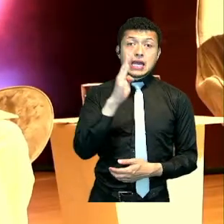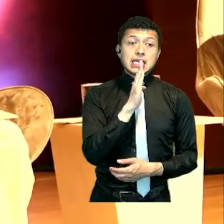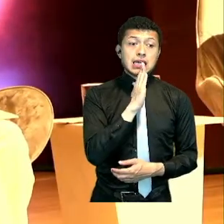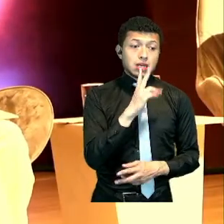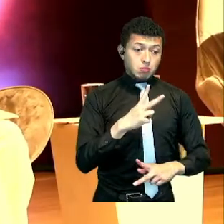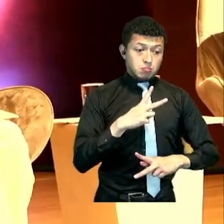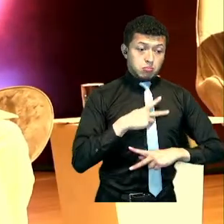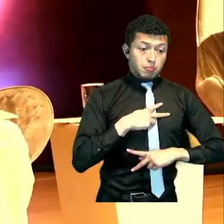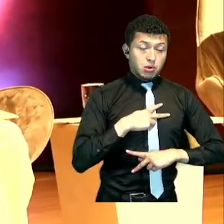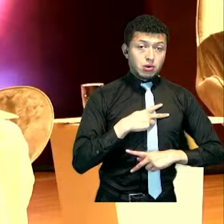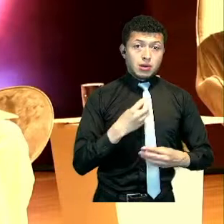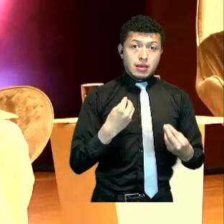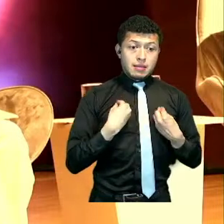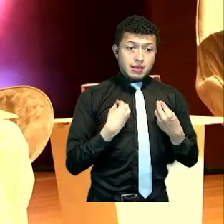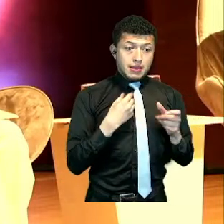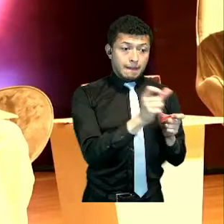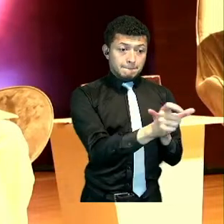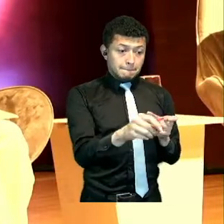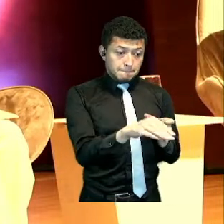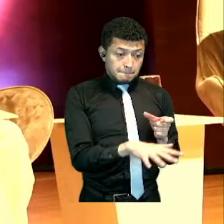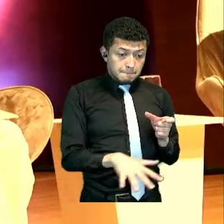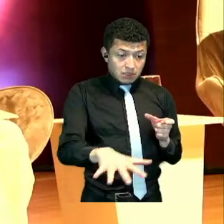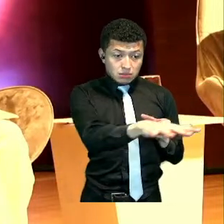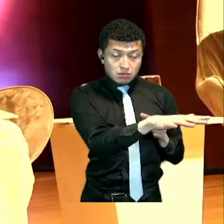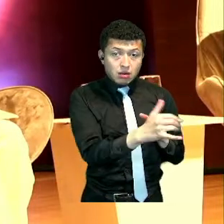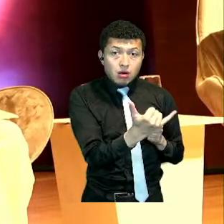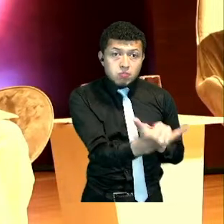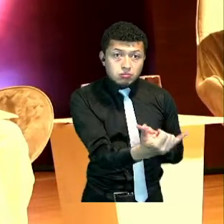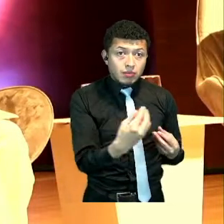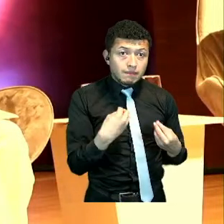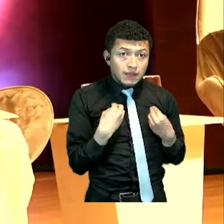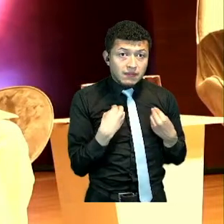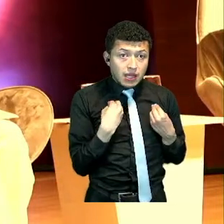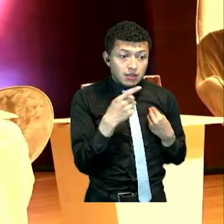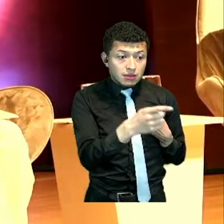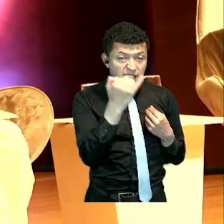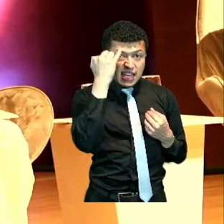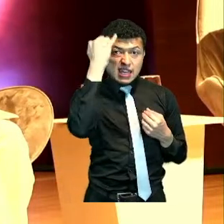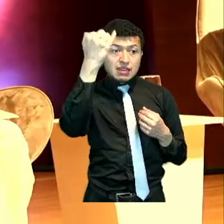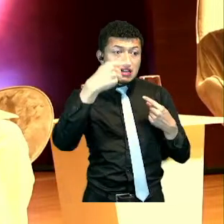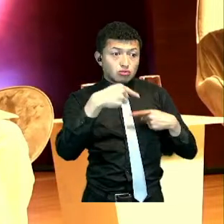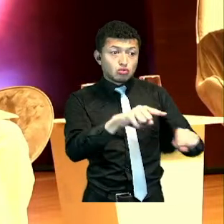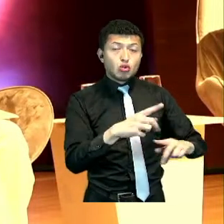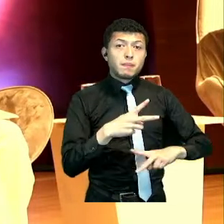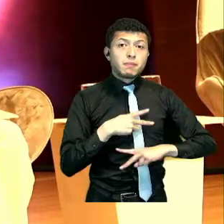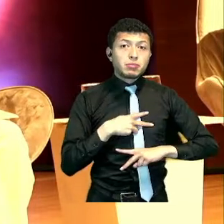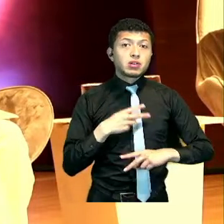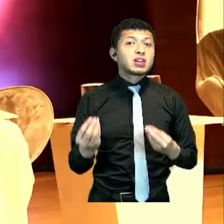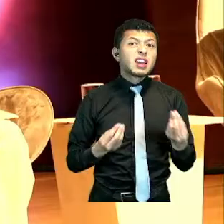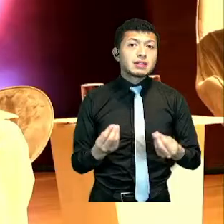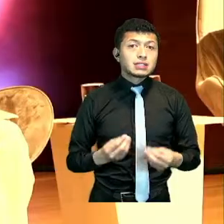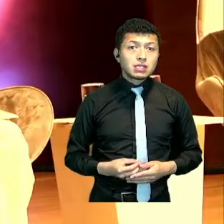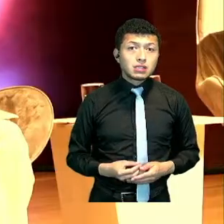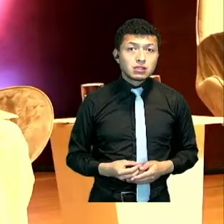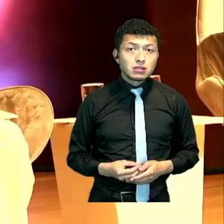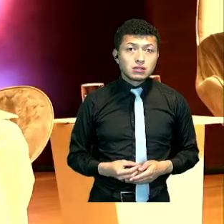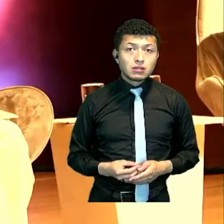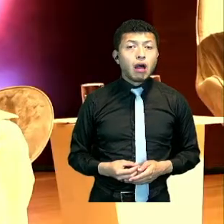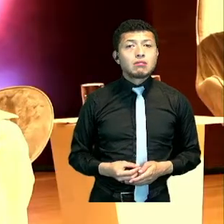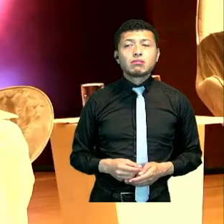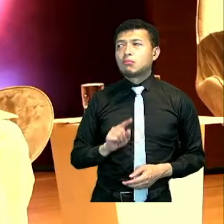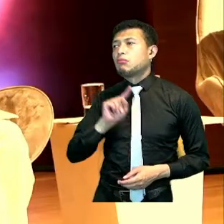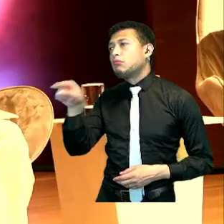if they tell us that the sugar mills are the property of the people that have inhabited them and worked them